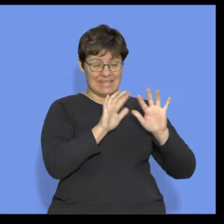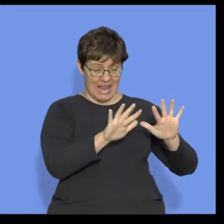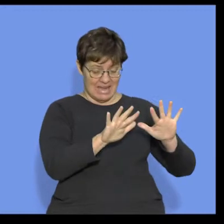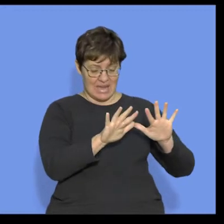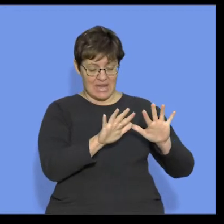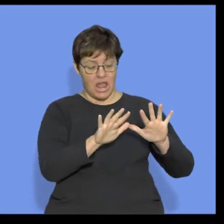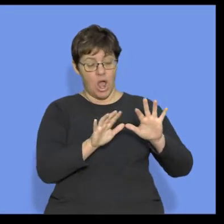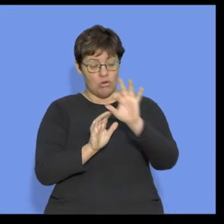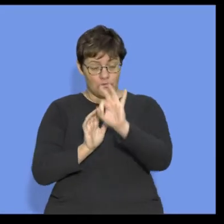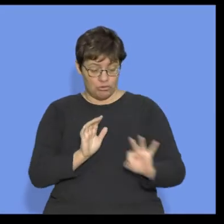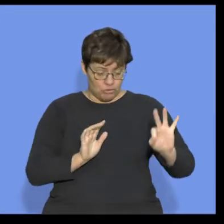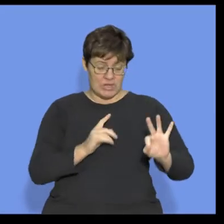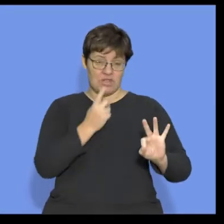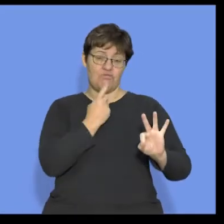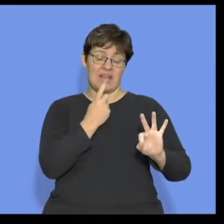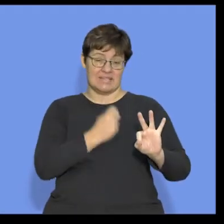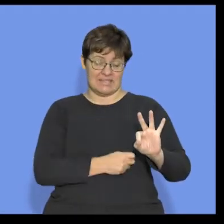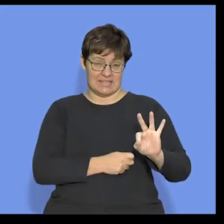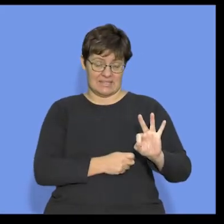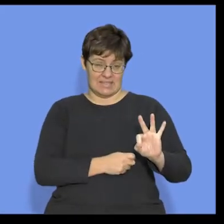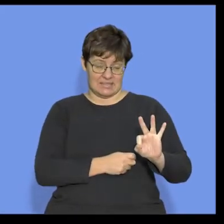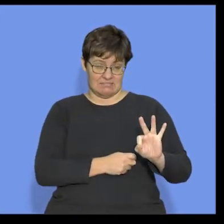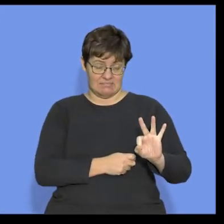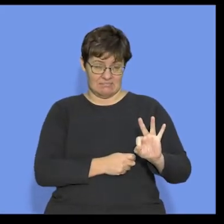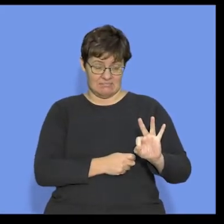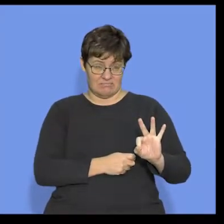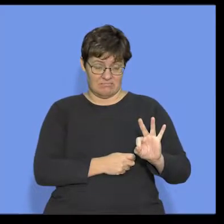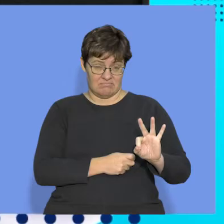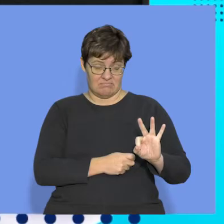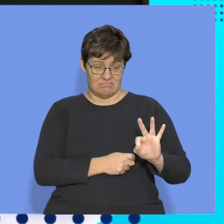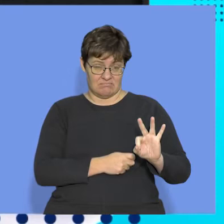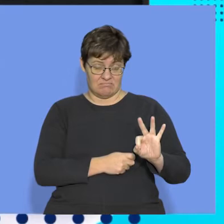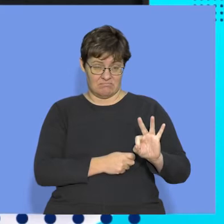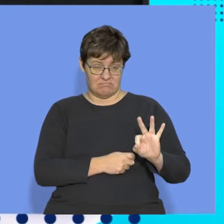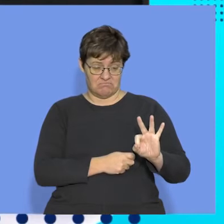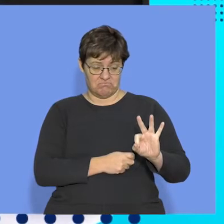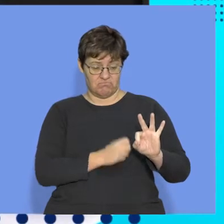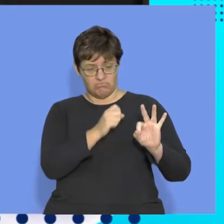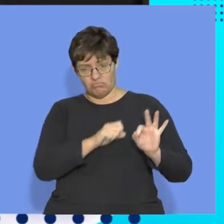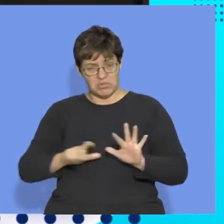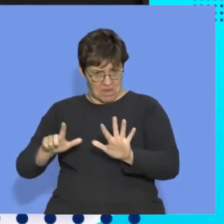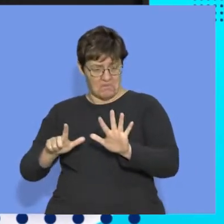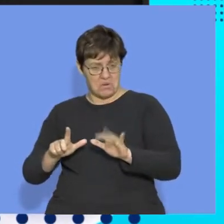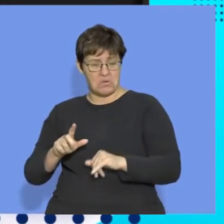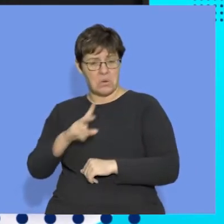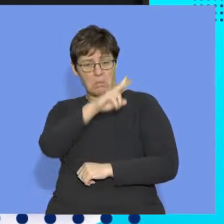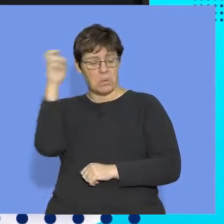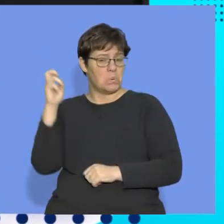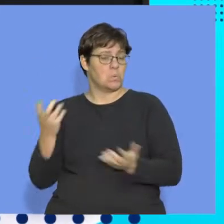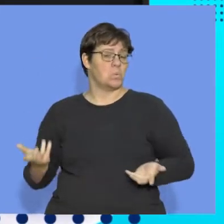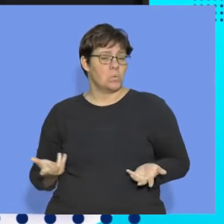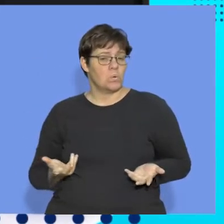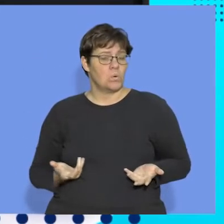Okay, if 3 are red, I mean 7 should be what? Blue. Because we have